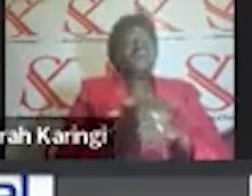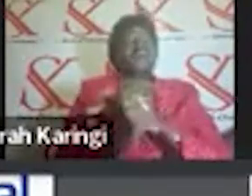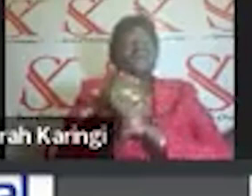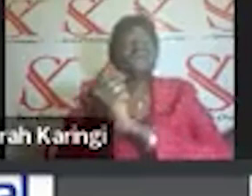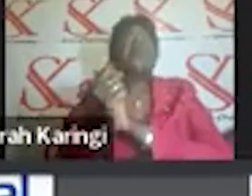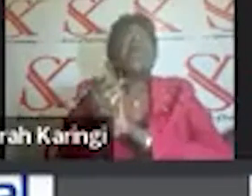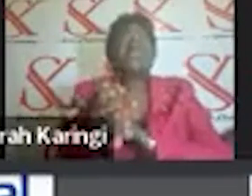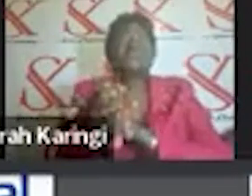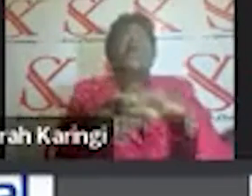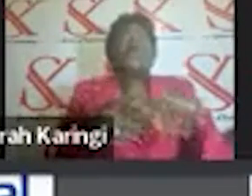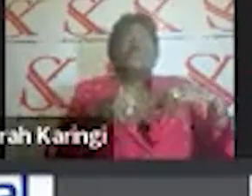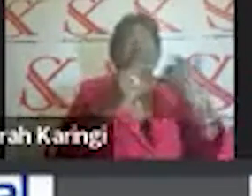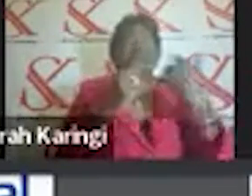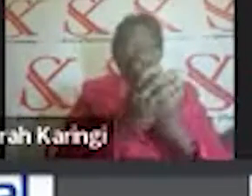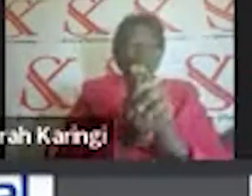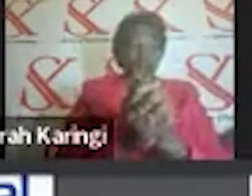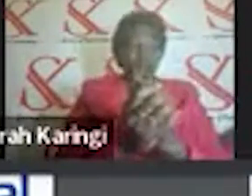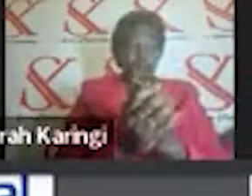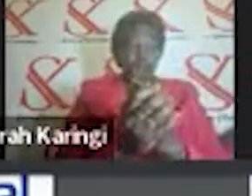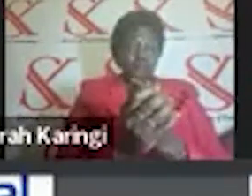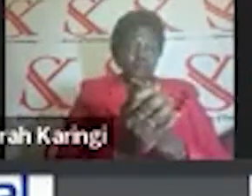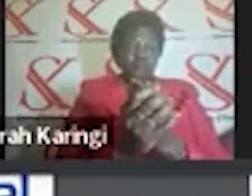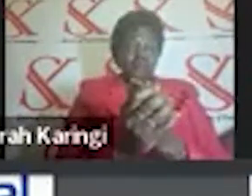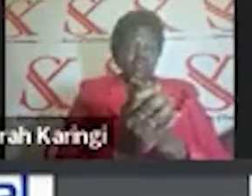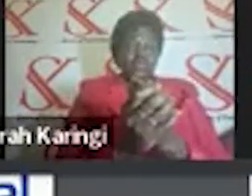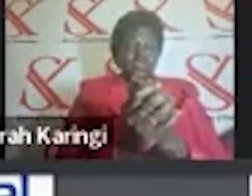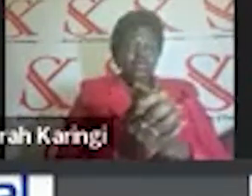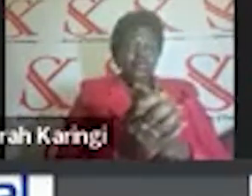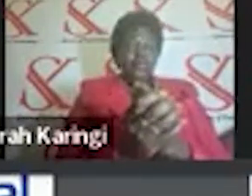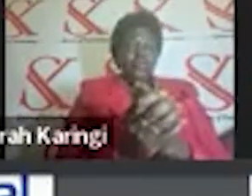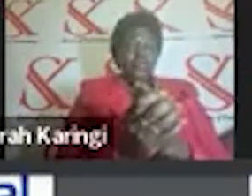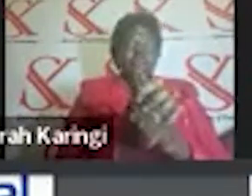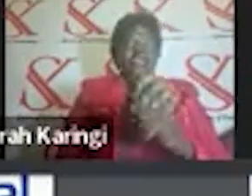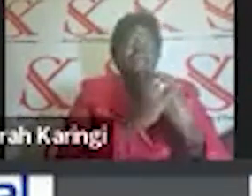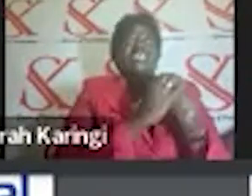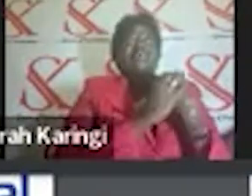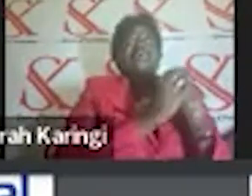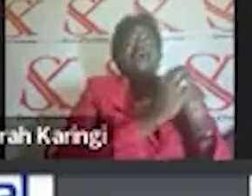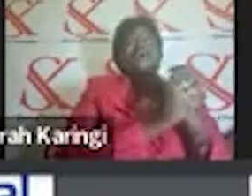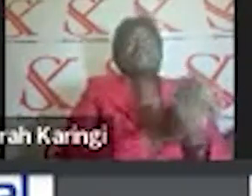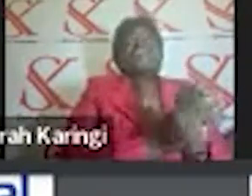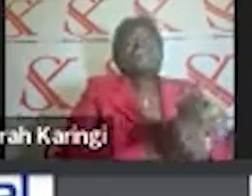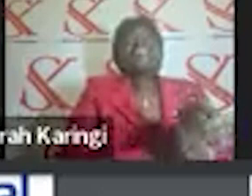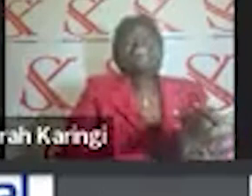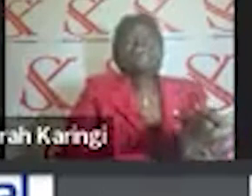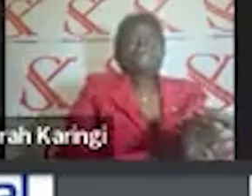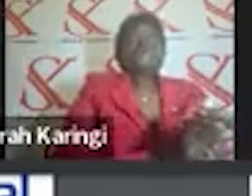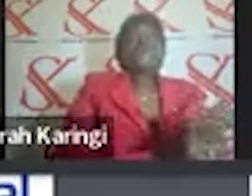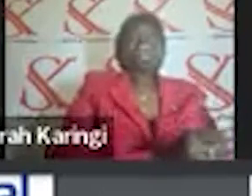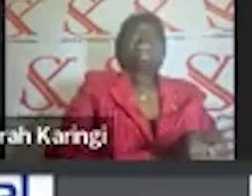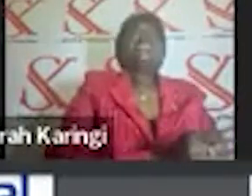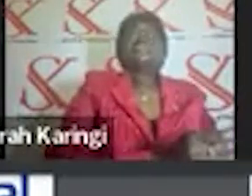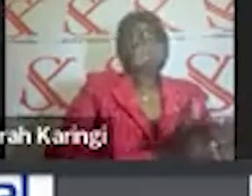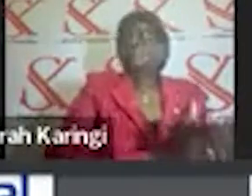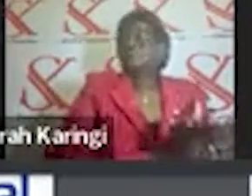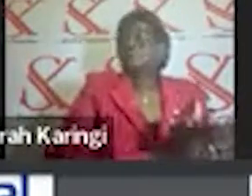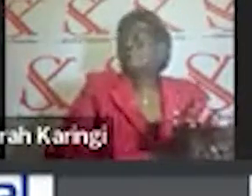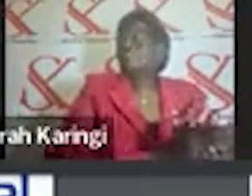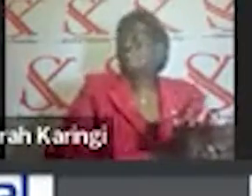breaking economic barriers. So, what are you supposed to do? Now, every time people are complaining and saying, oh,